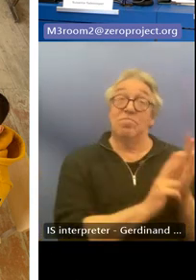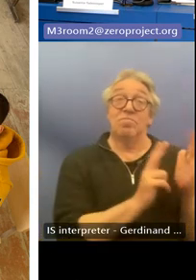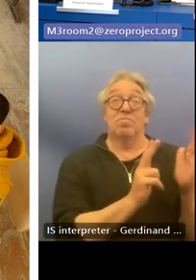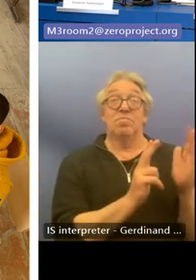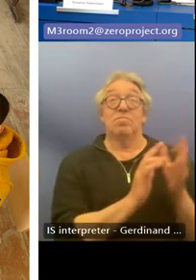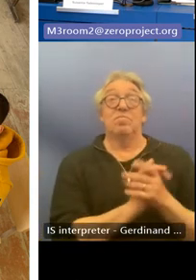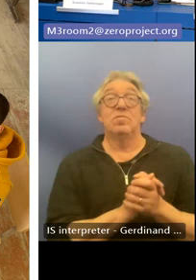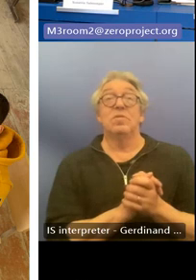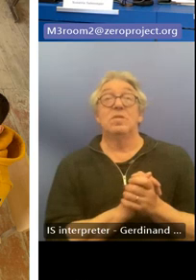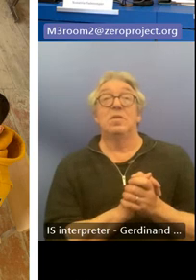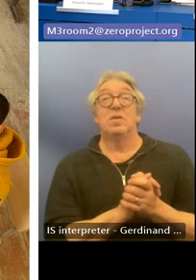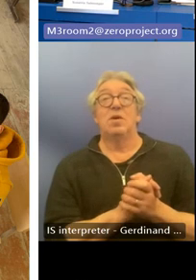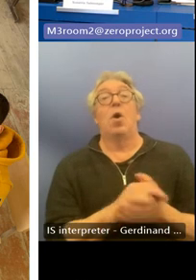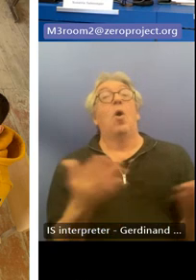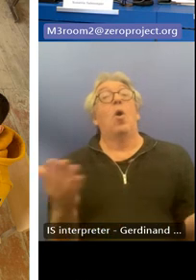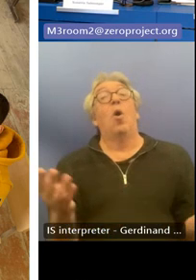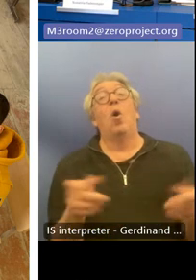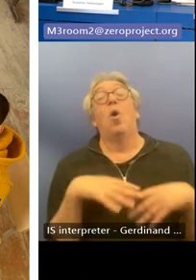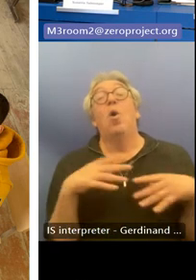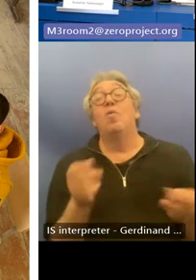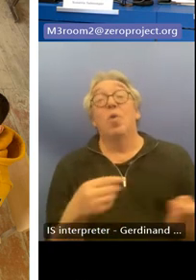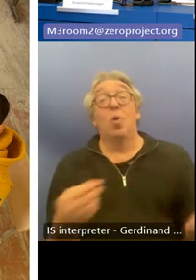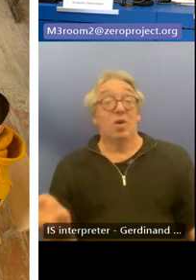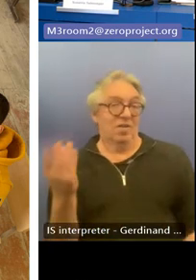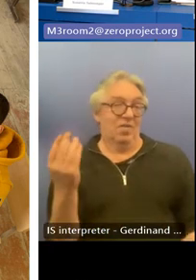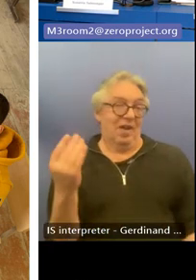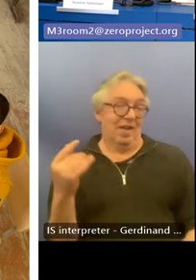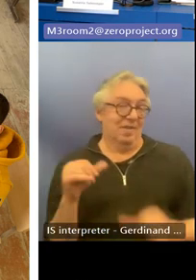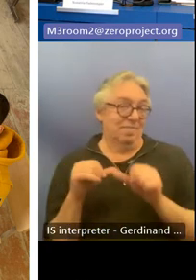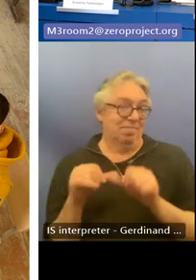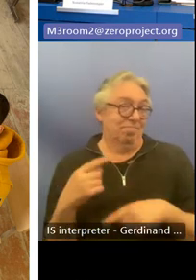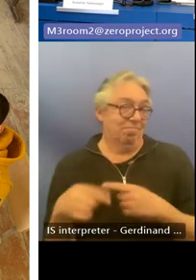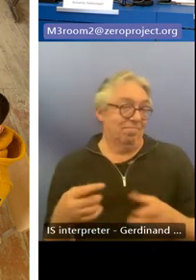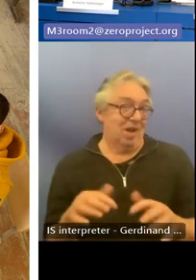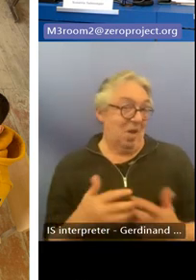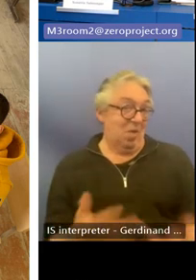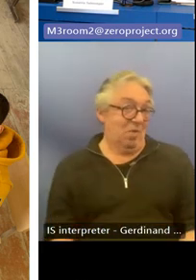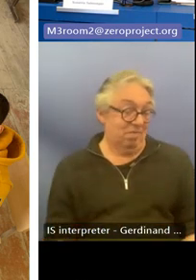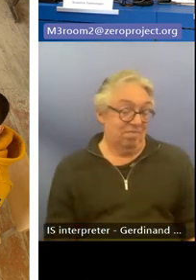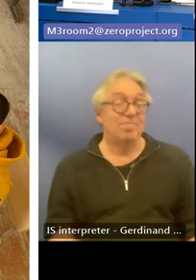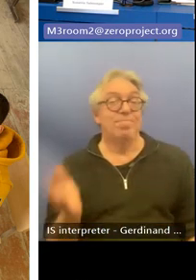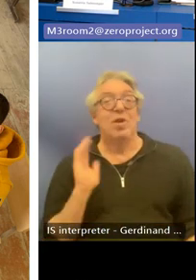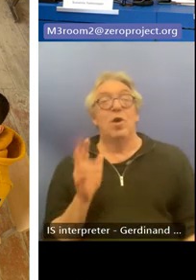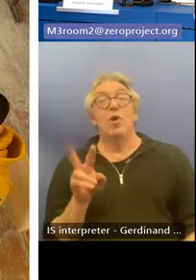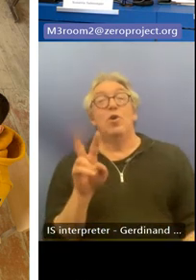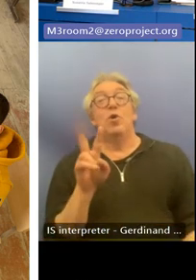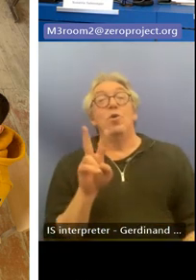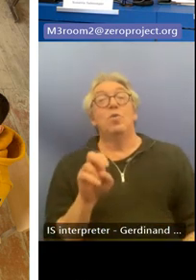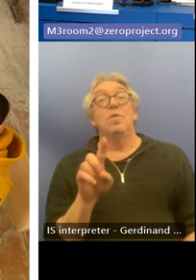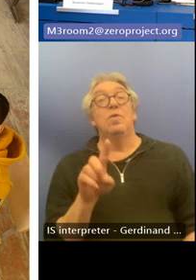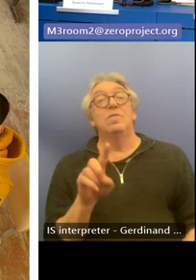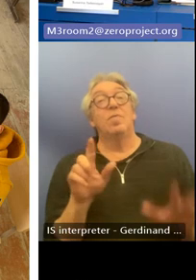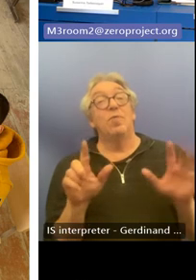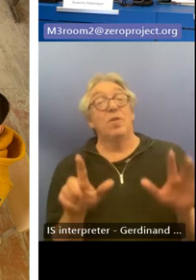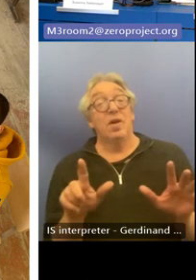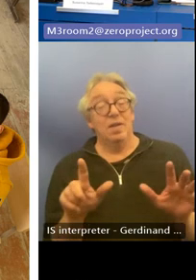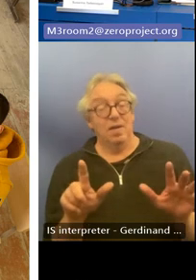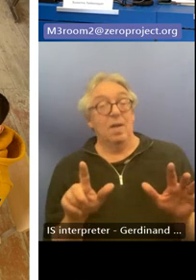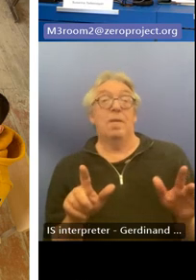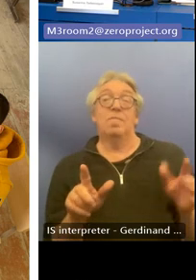was its financial sustainability. And already from 2017, the Ministry of Education